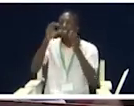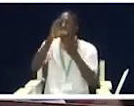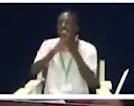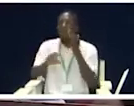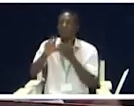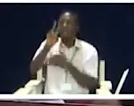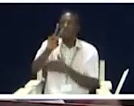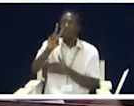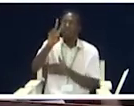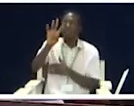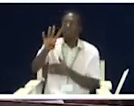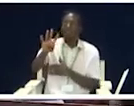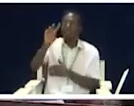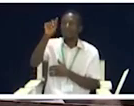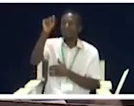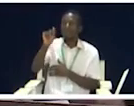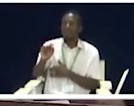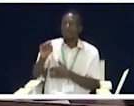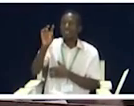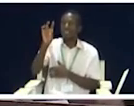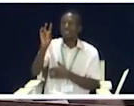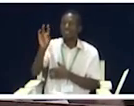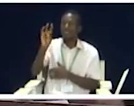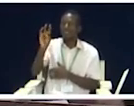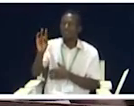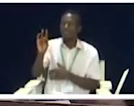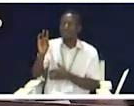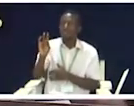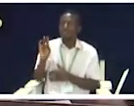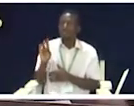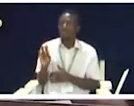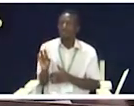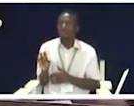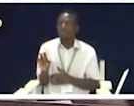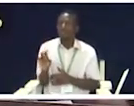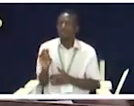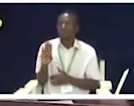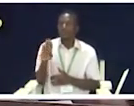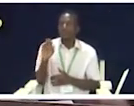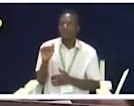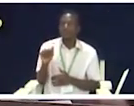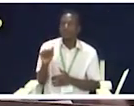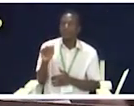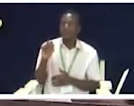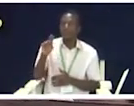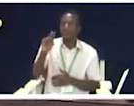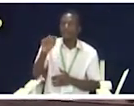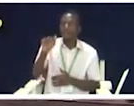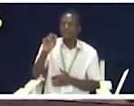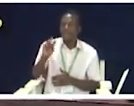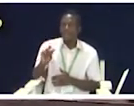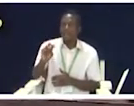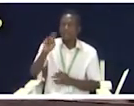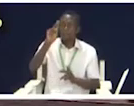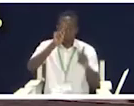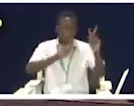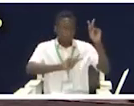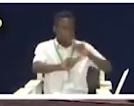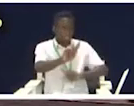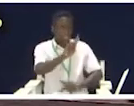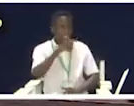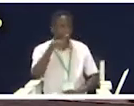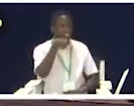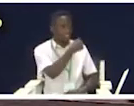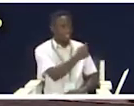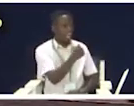17. Numbers 24 verse 17. Balaam prophesied and said,